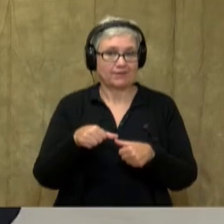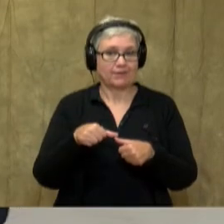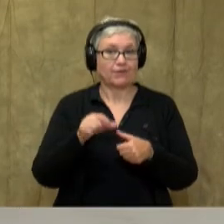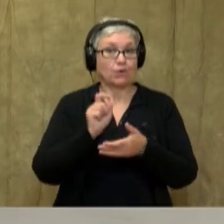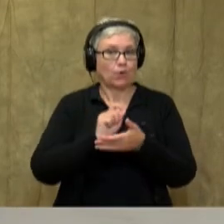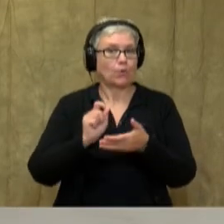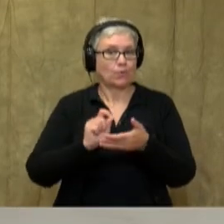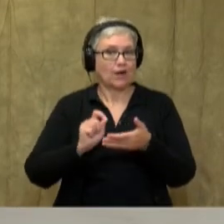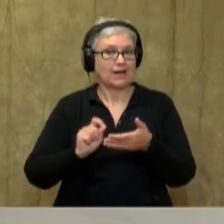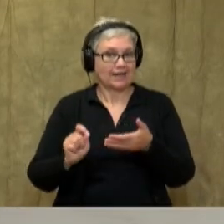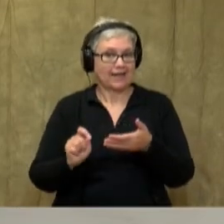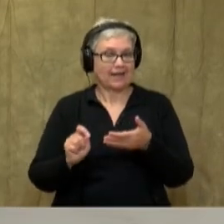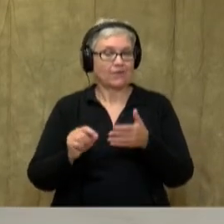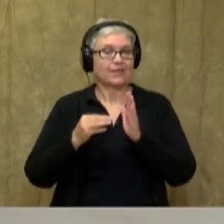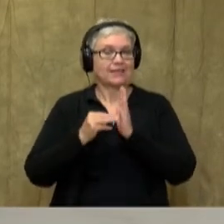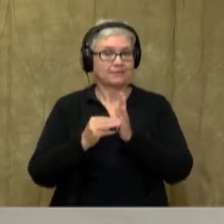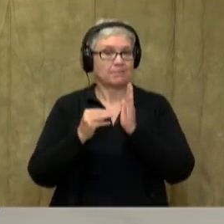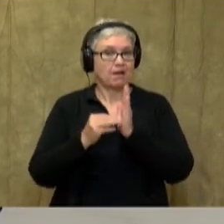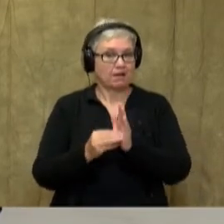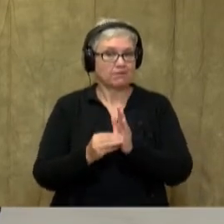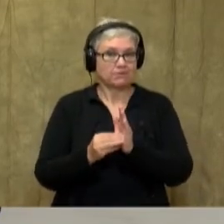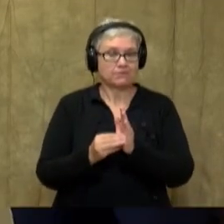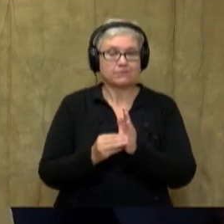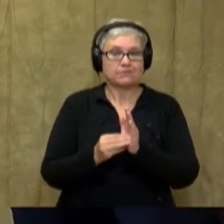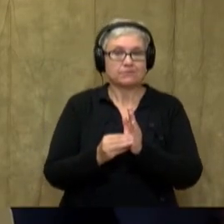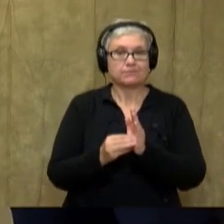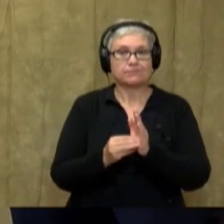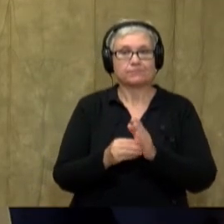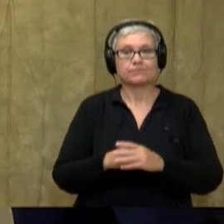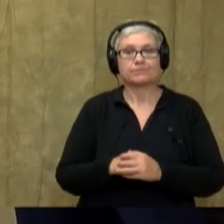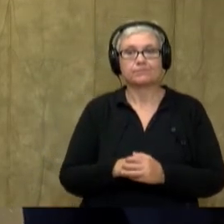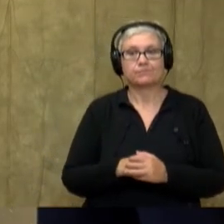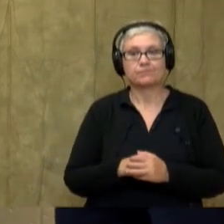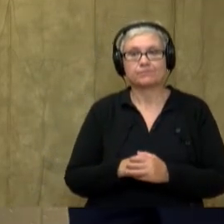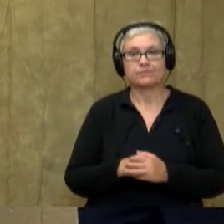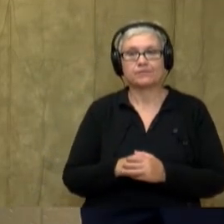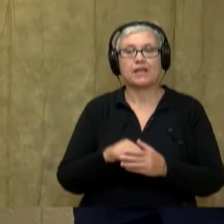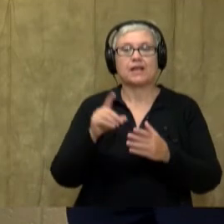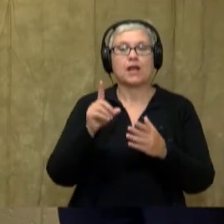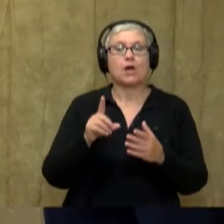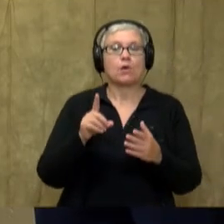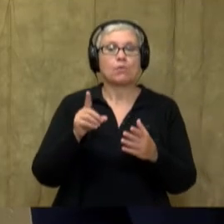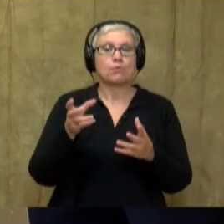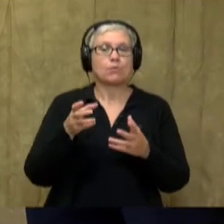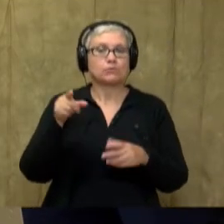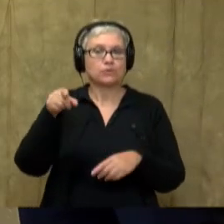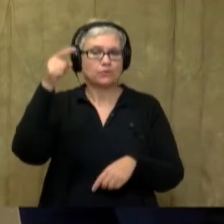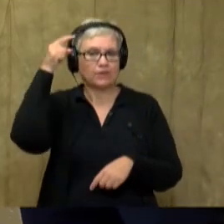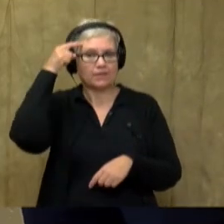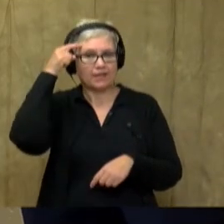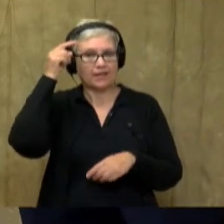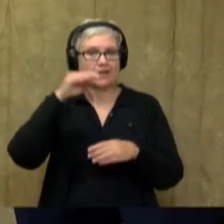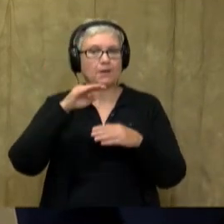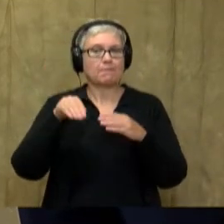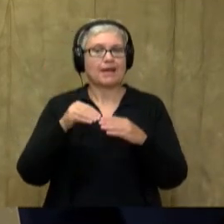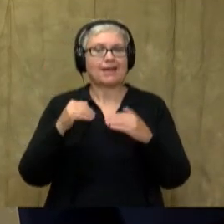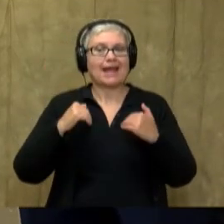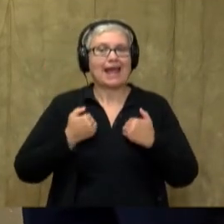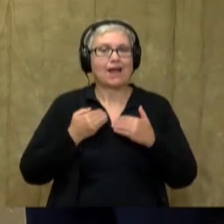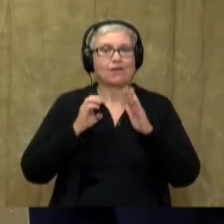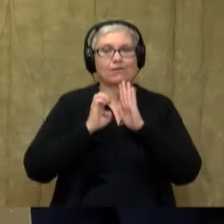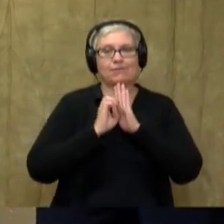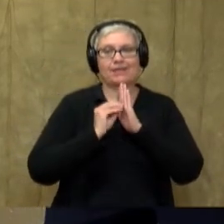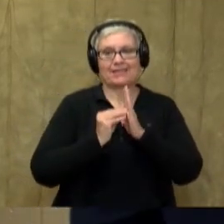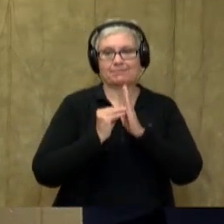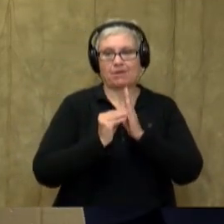writing down these models that we see here. And I want you to think about how you can use these models to answer the question that I